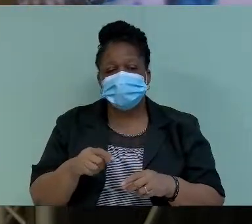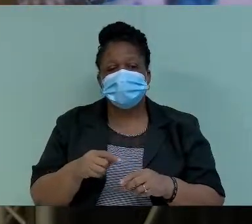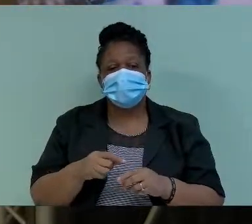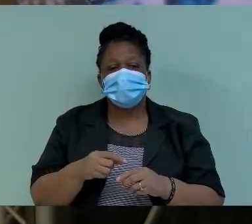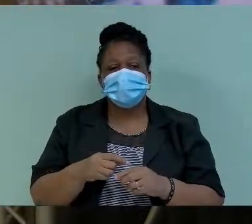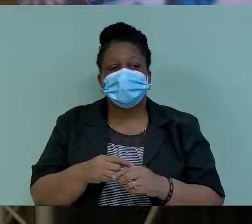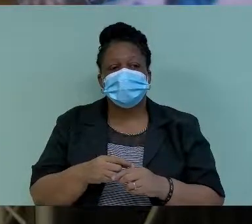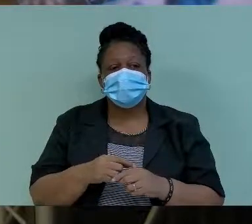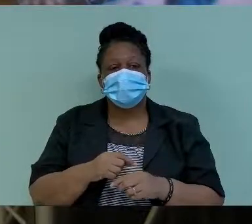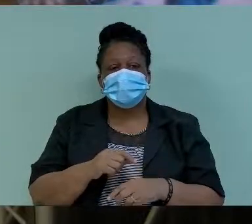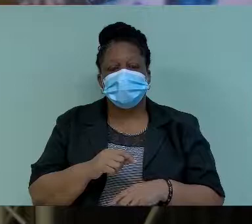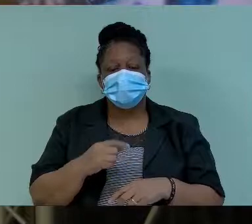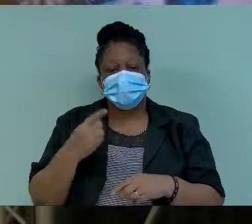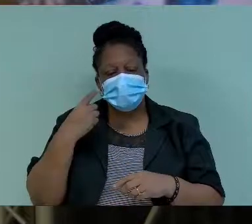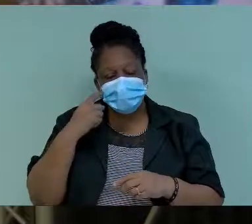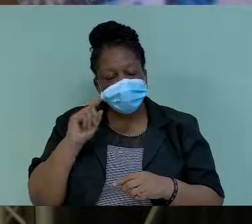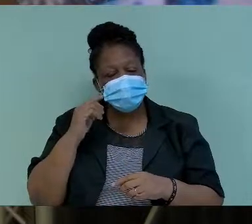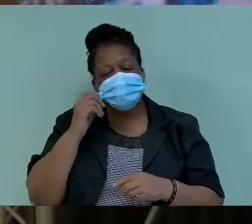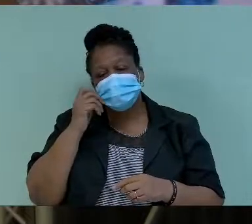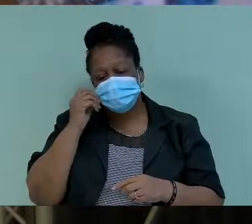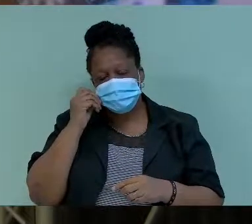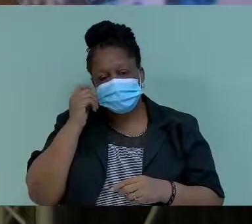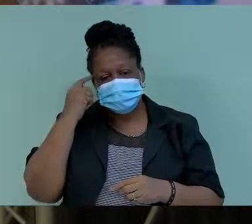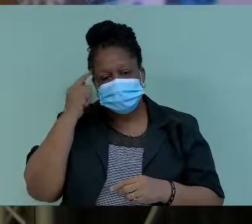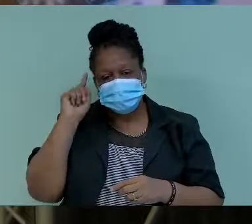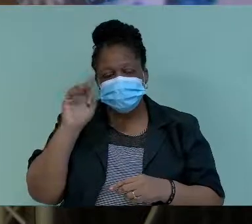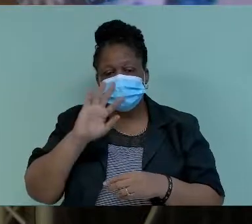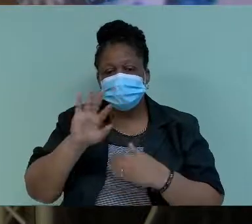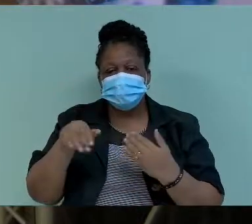Kitts Evangelical Association.